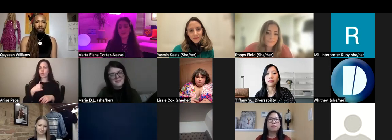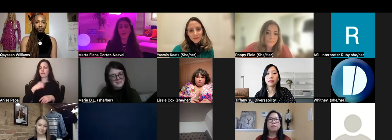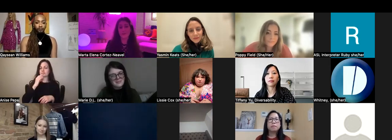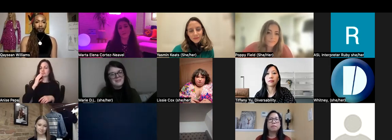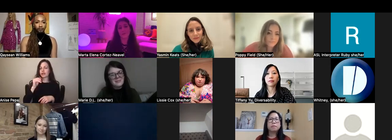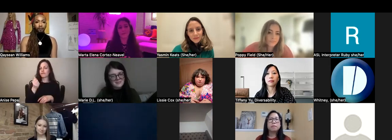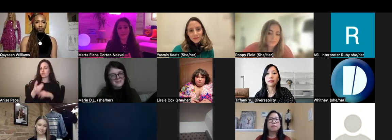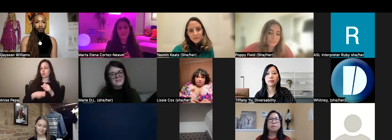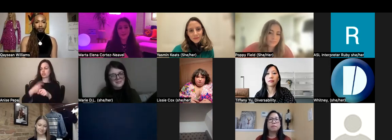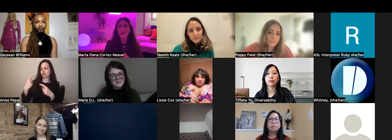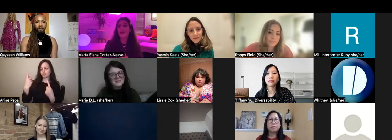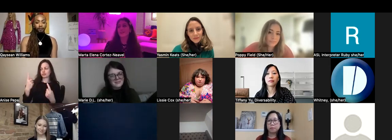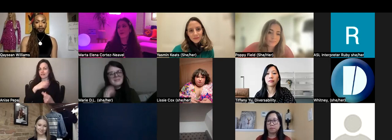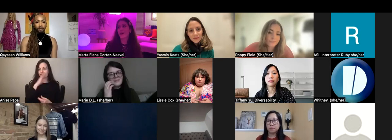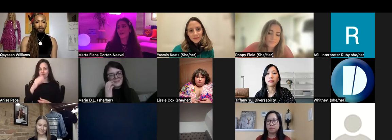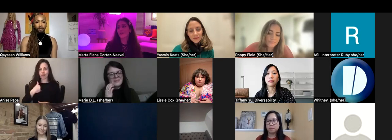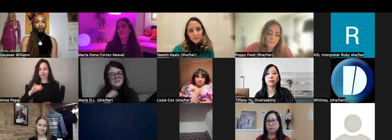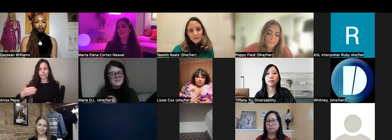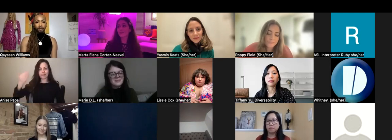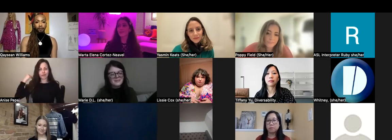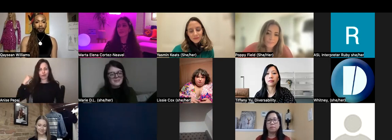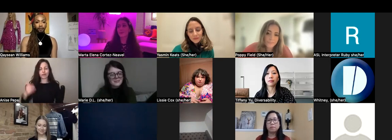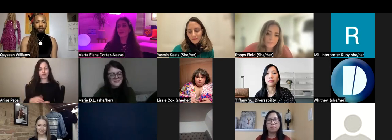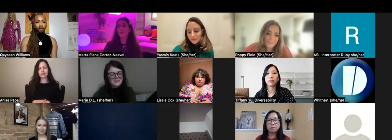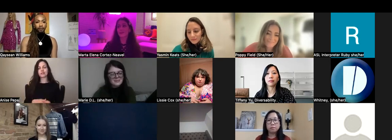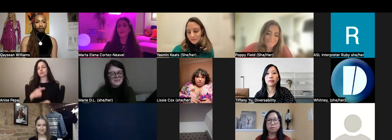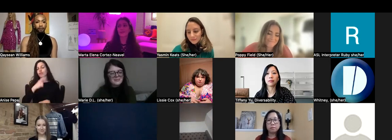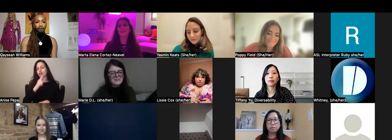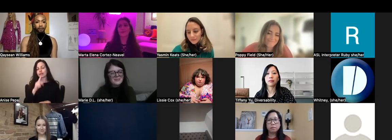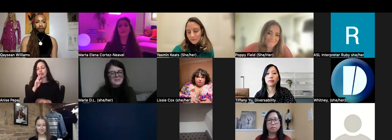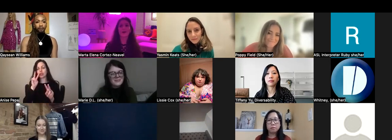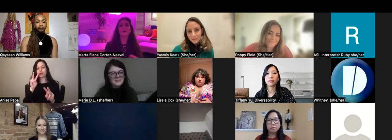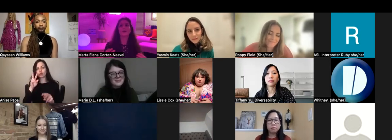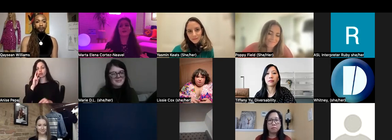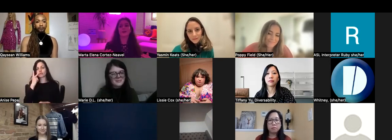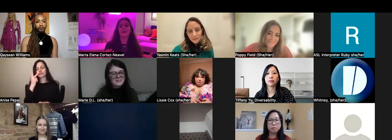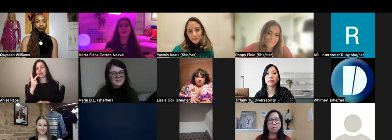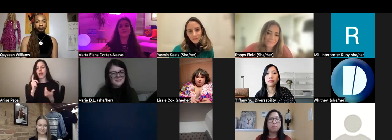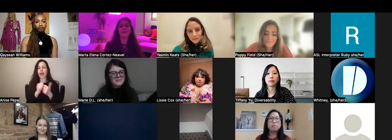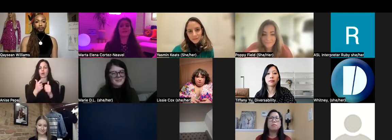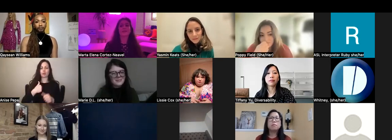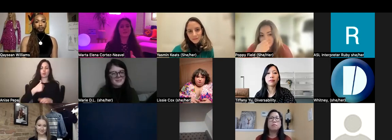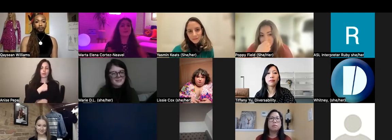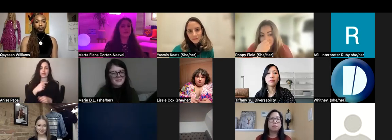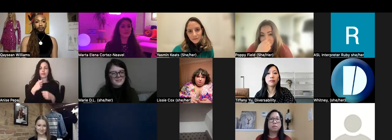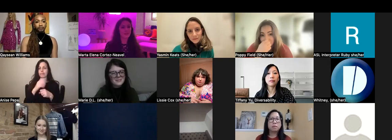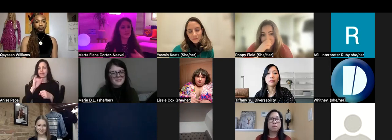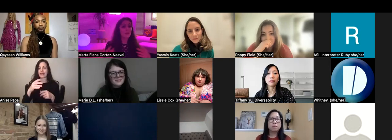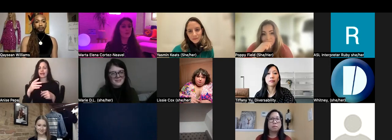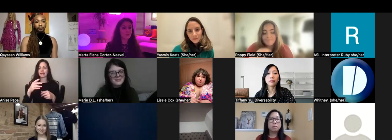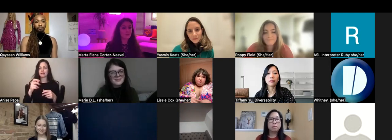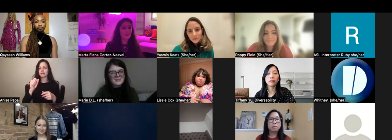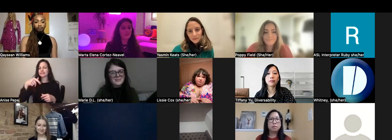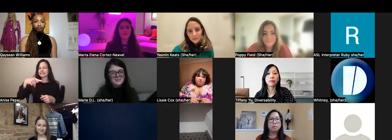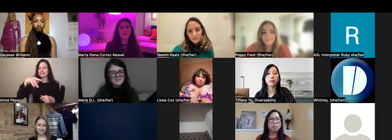that I've never had before in my life. And so I just really look forward to like seeing like, well, how do we make that space bigger, like for